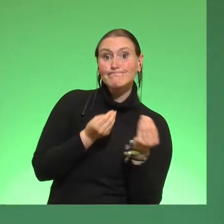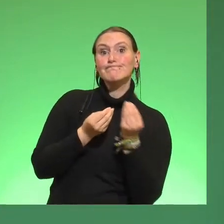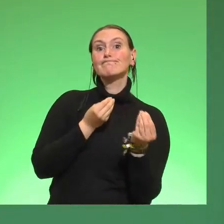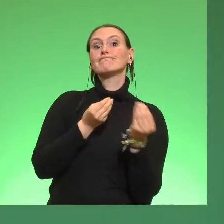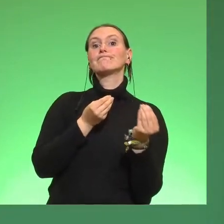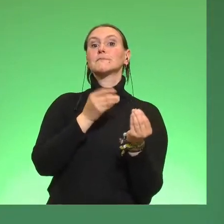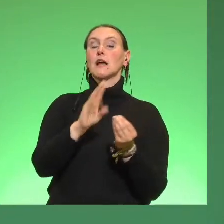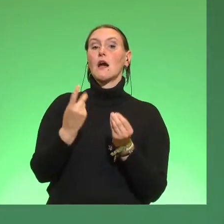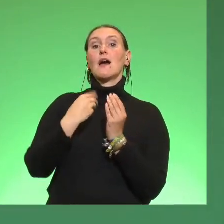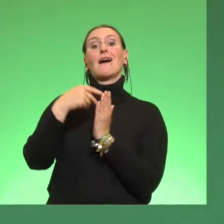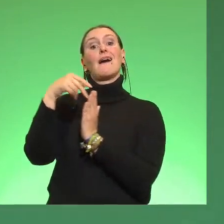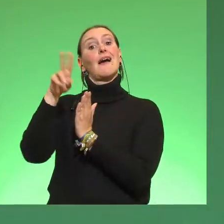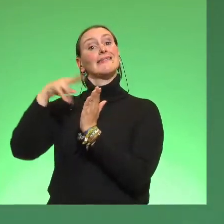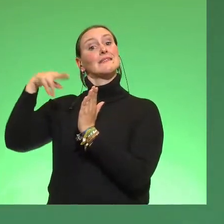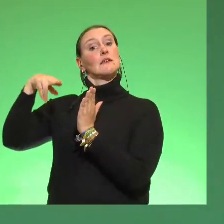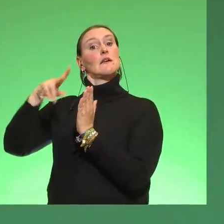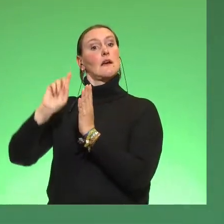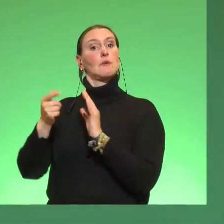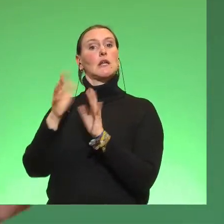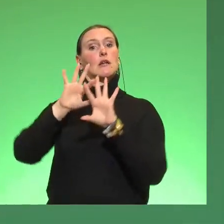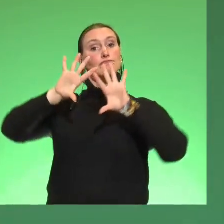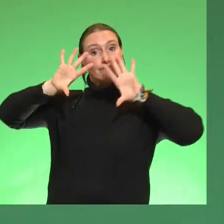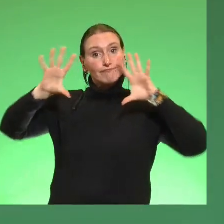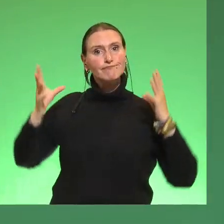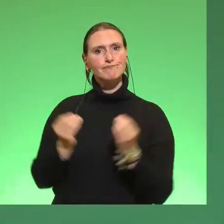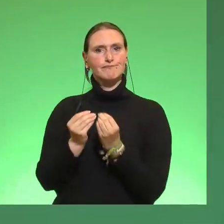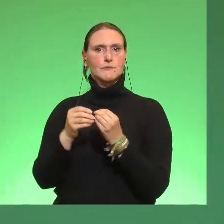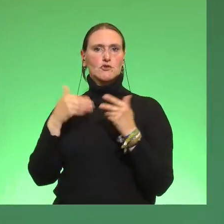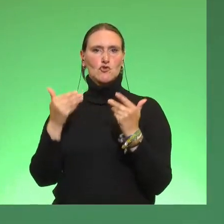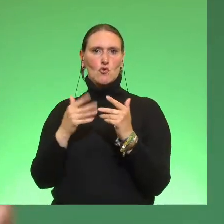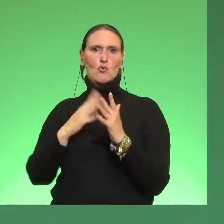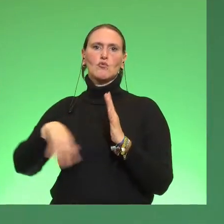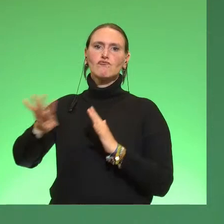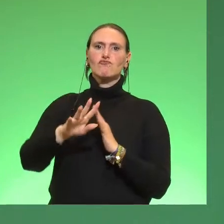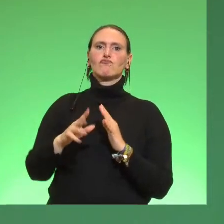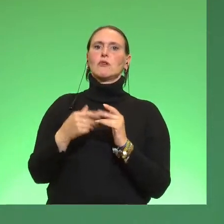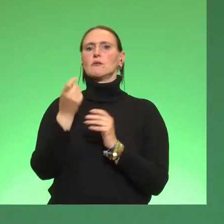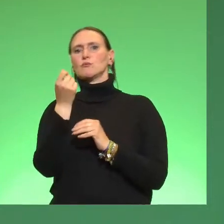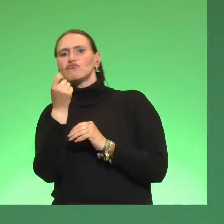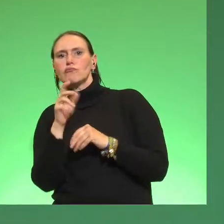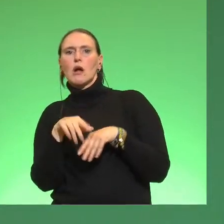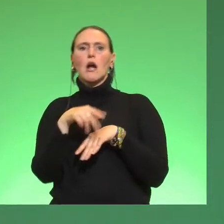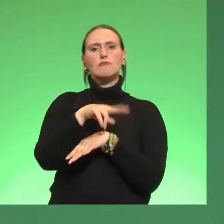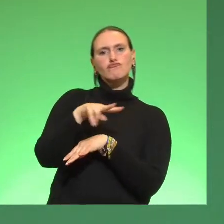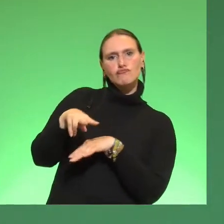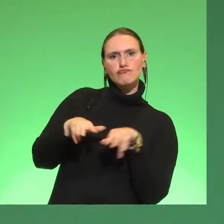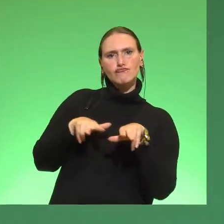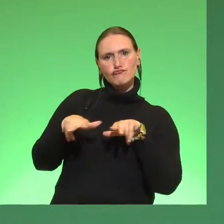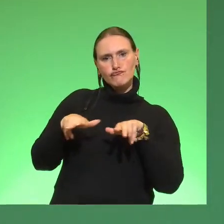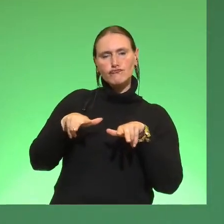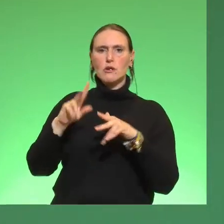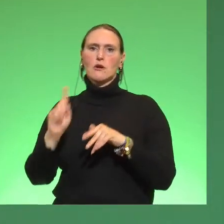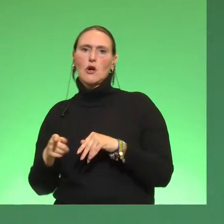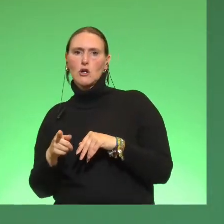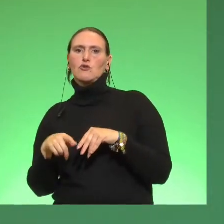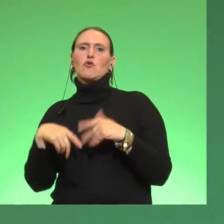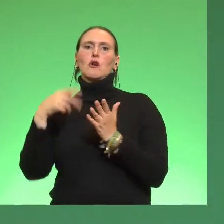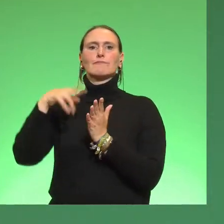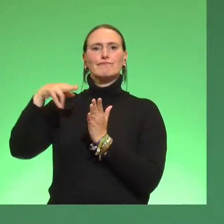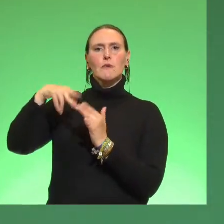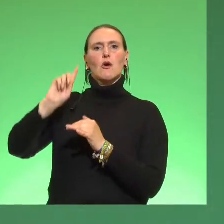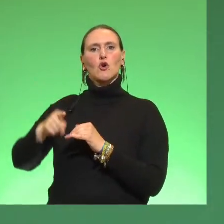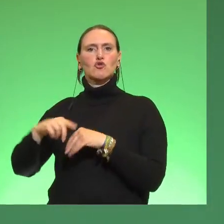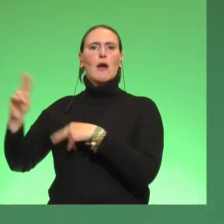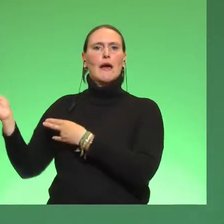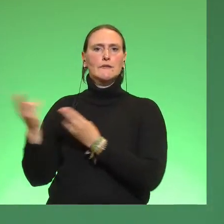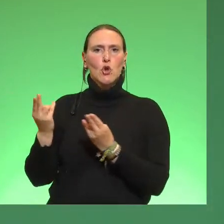frameworks in power, be them financially, organizationally, in terms of logistics, resources, etc.